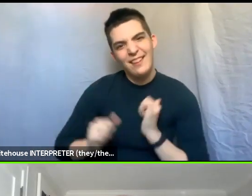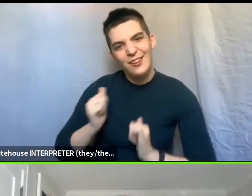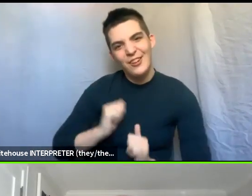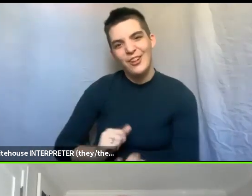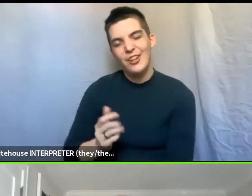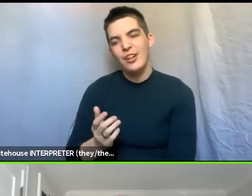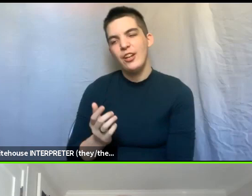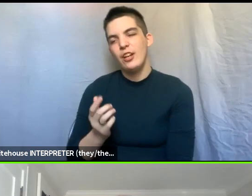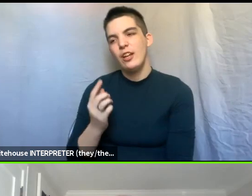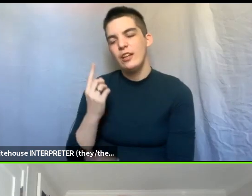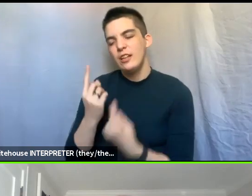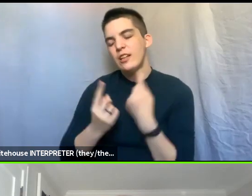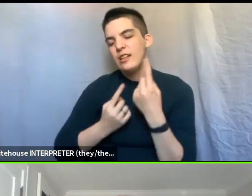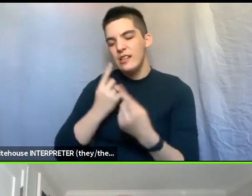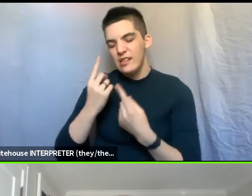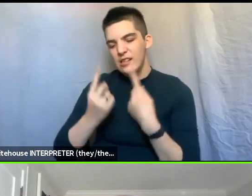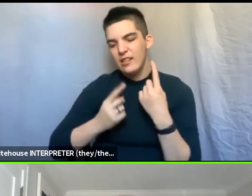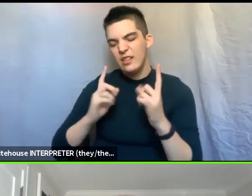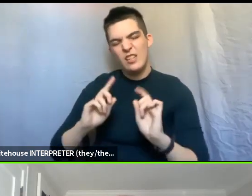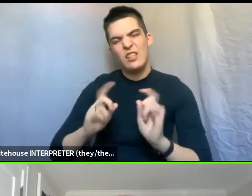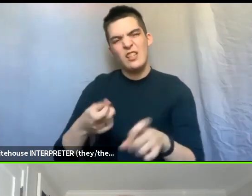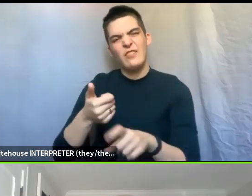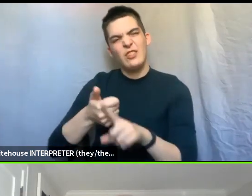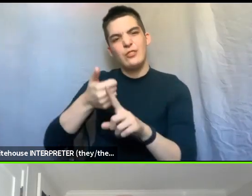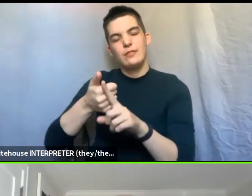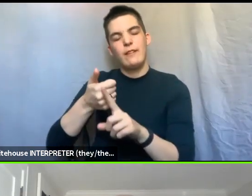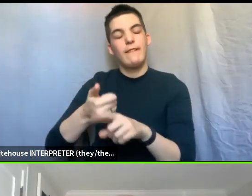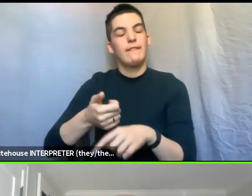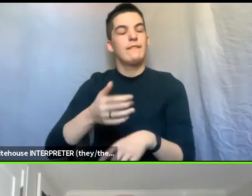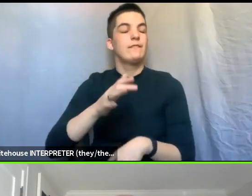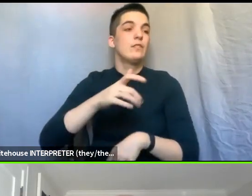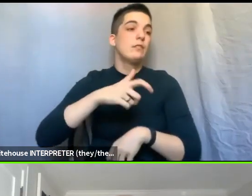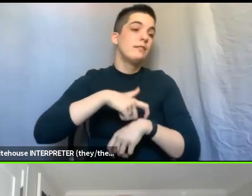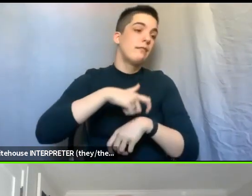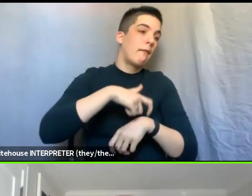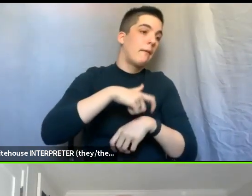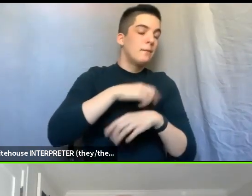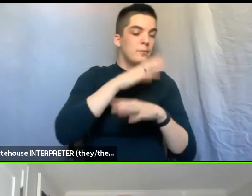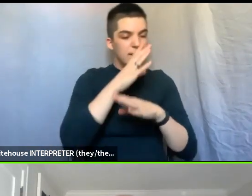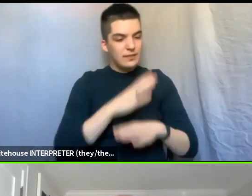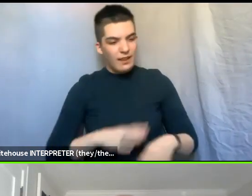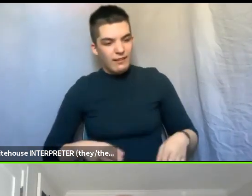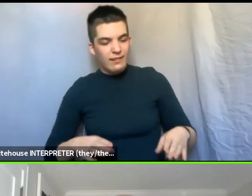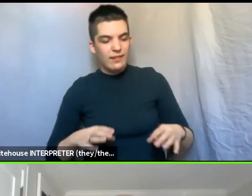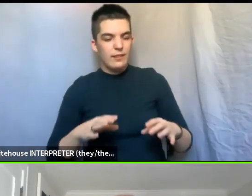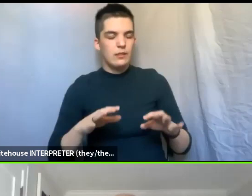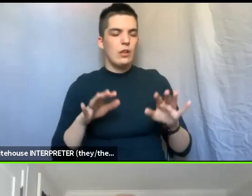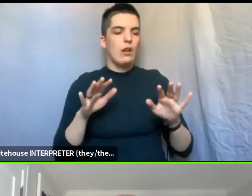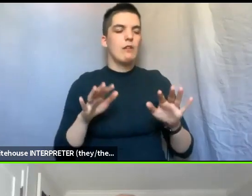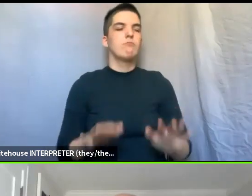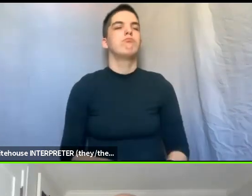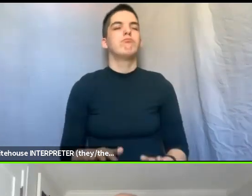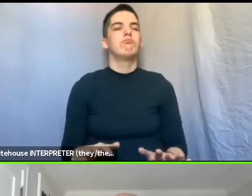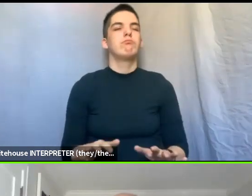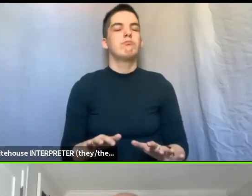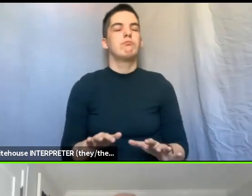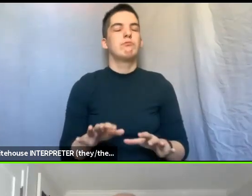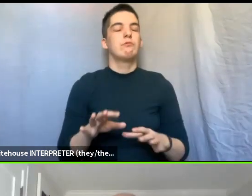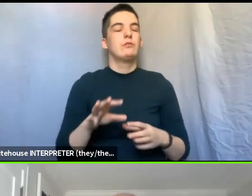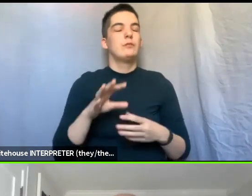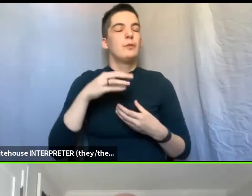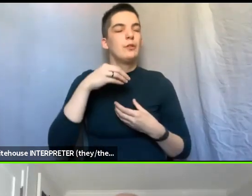giving yourself the time to be silent, to be still, to hear both inner and outer